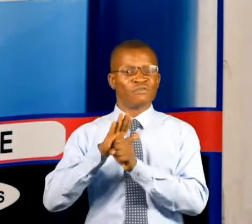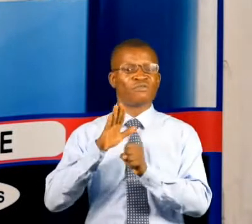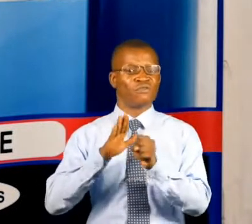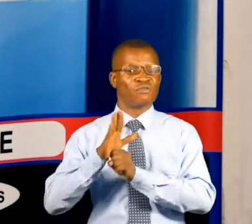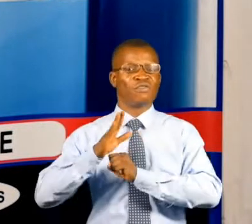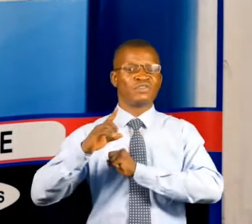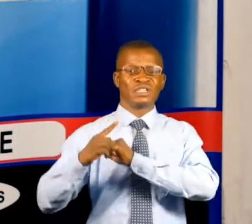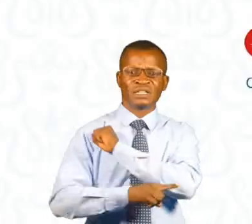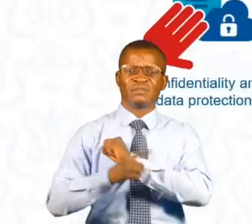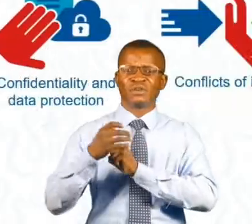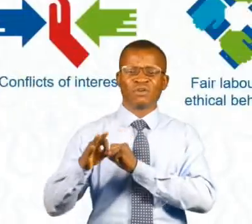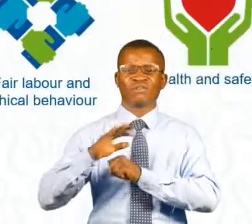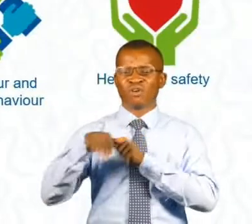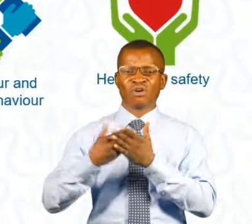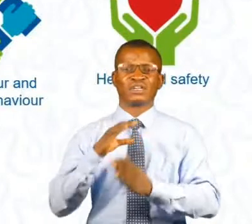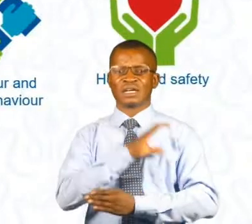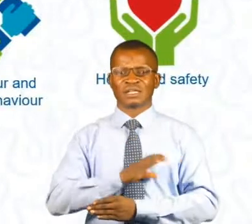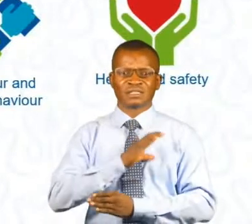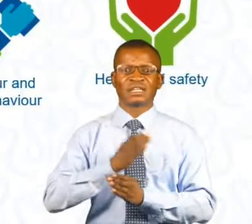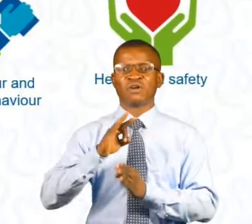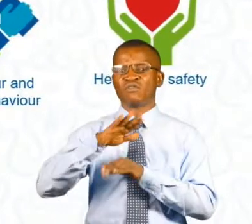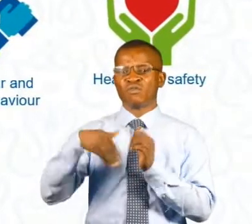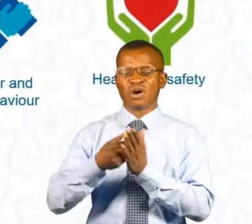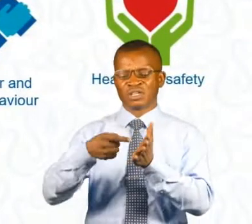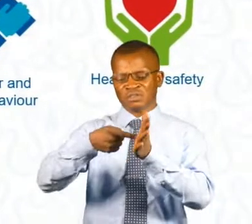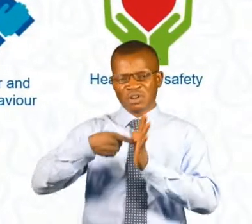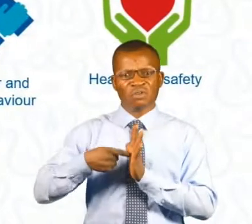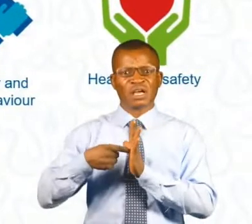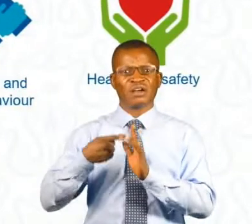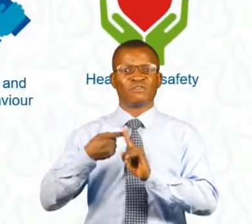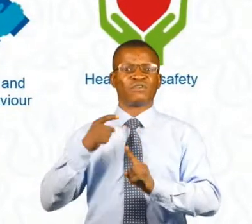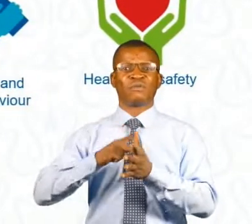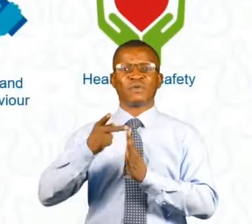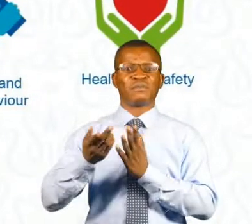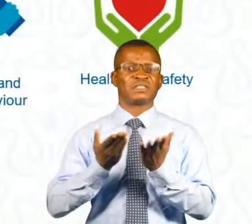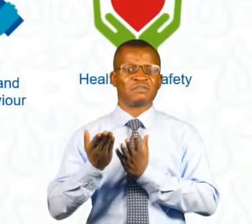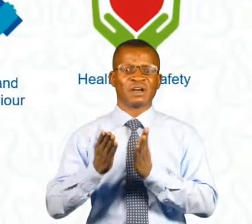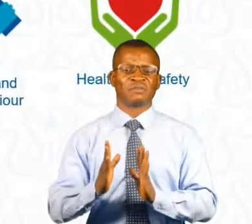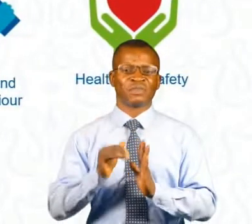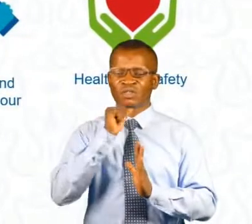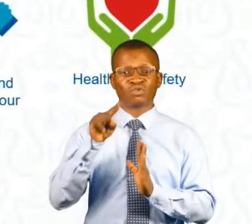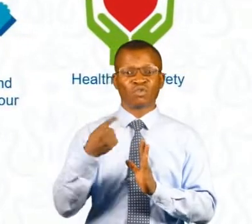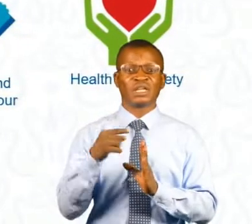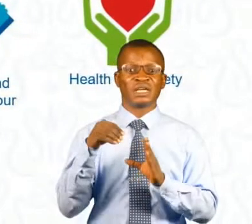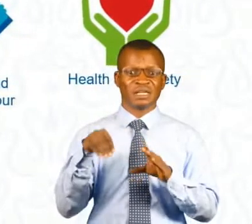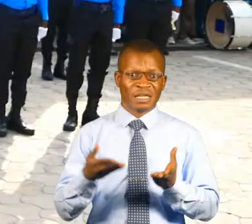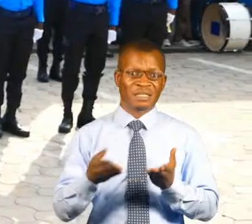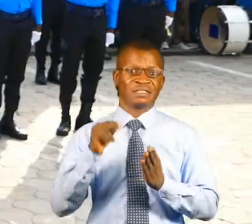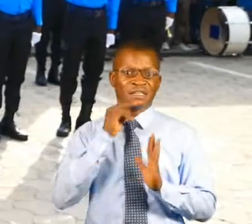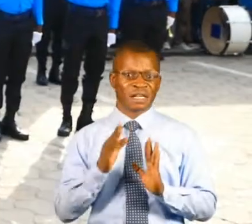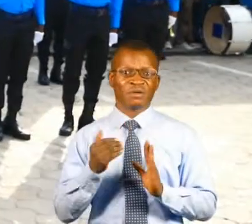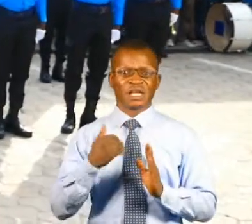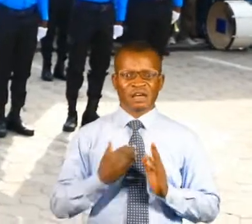grasp of a discipline, of a content and character of what is required of a public servant, not just a public servant in Nigeria,